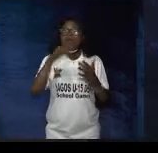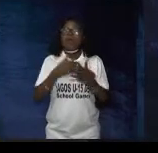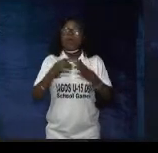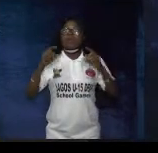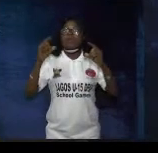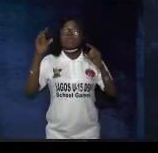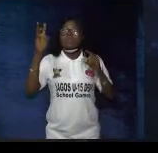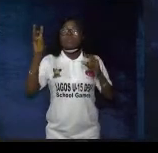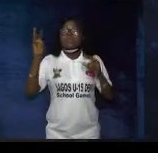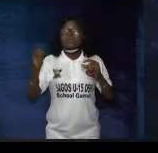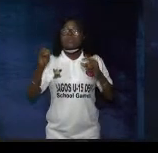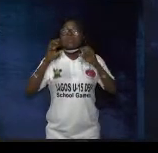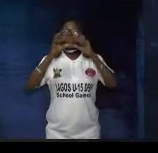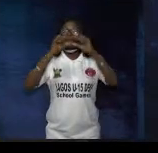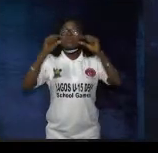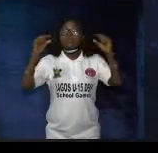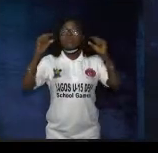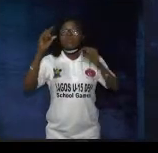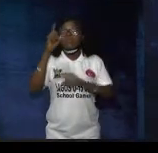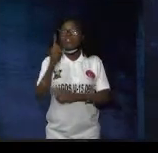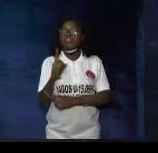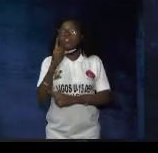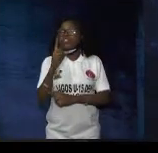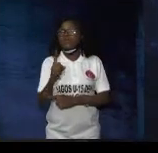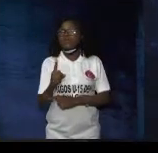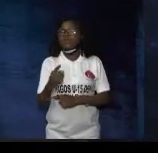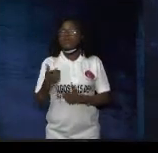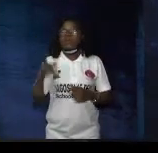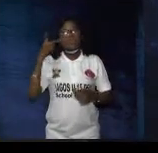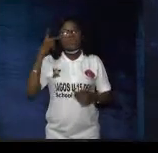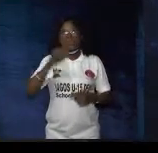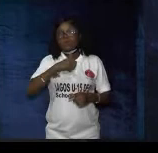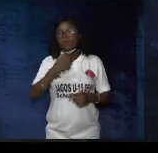all the angles are equal and they are 60 degrees each.